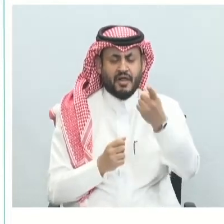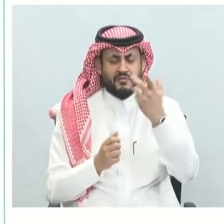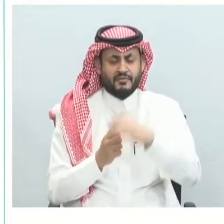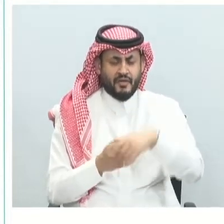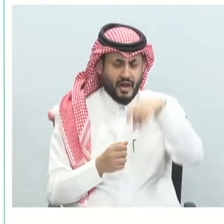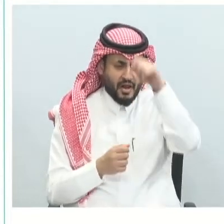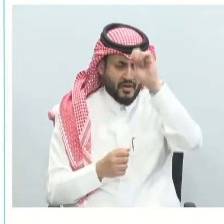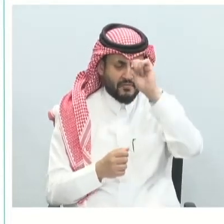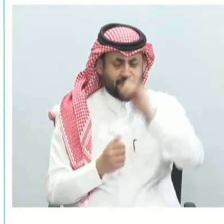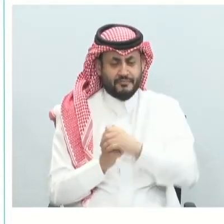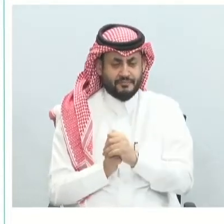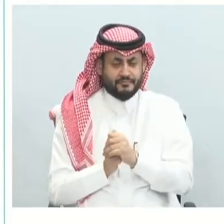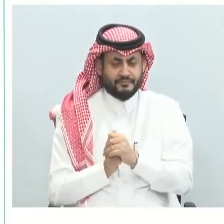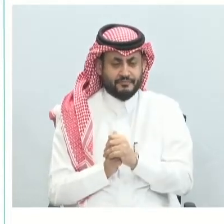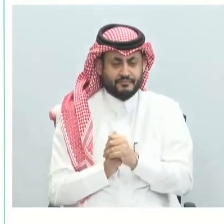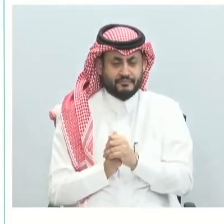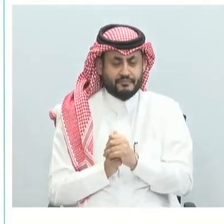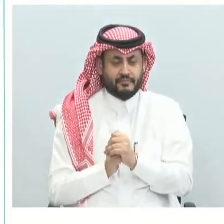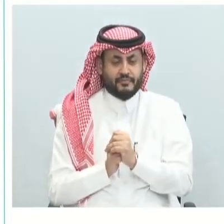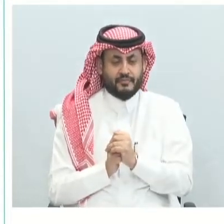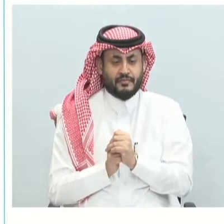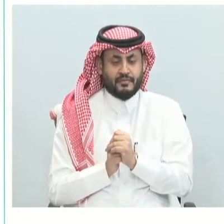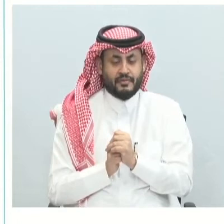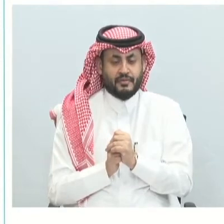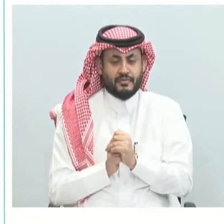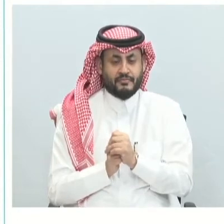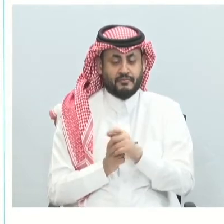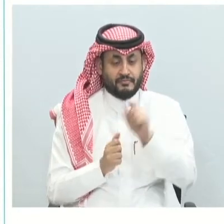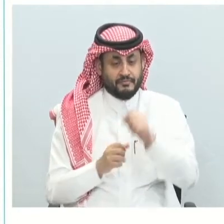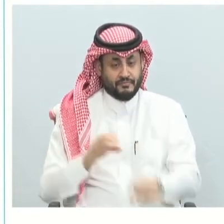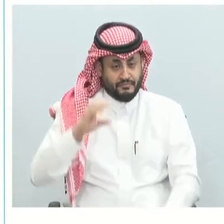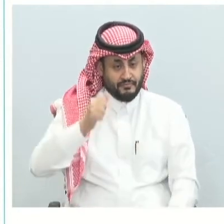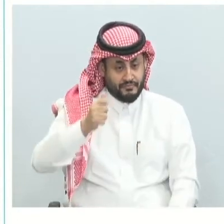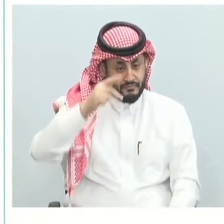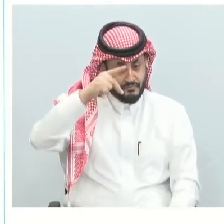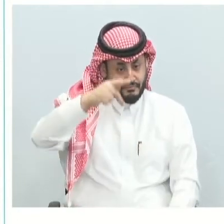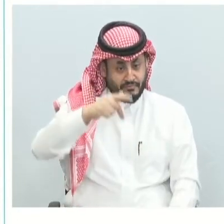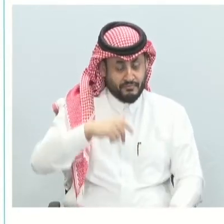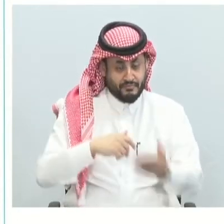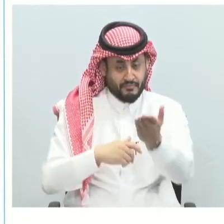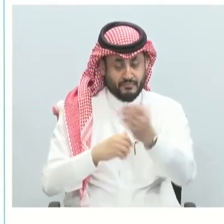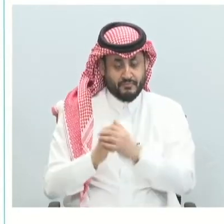this? I'm wearing what? What is that? Yes, a cap. Excellent.